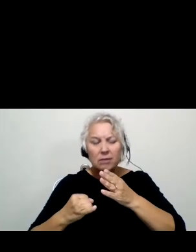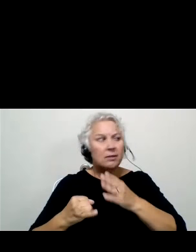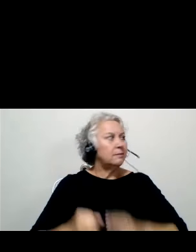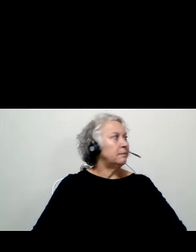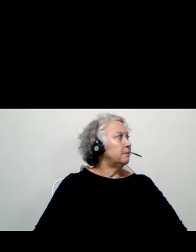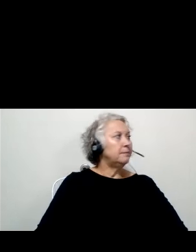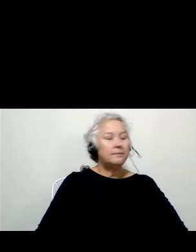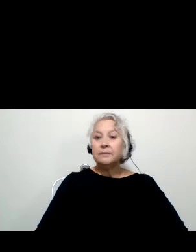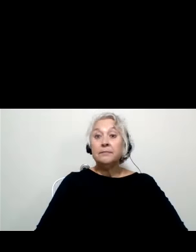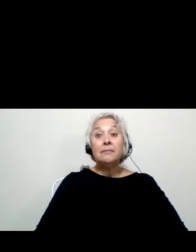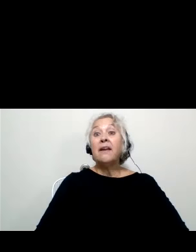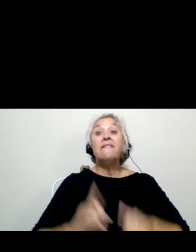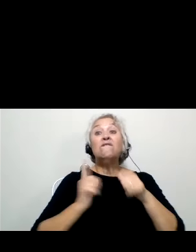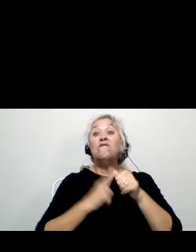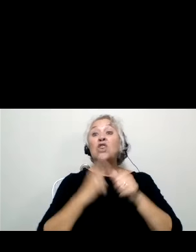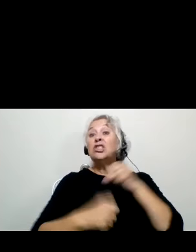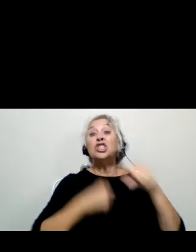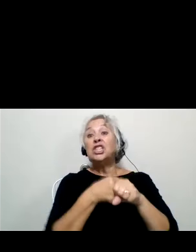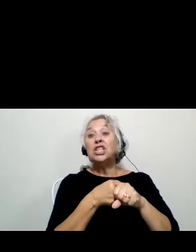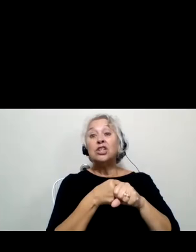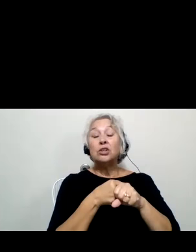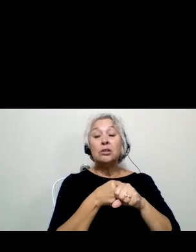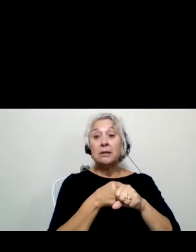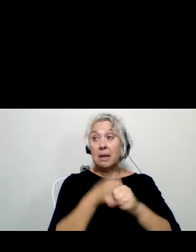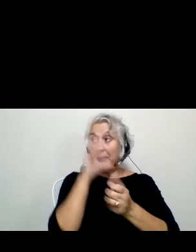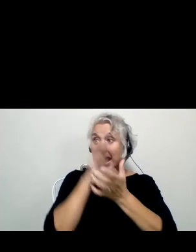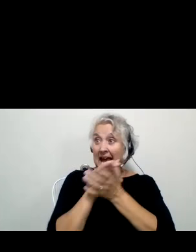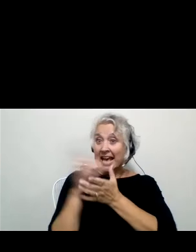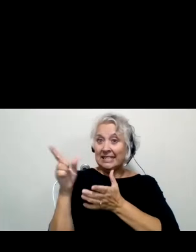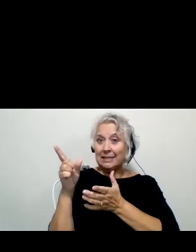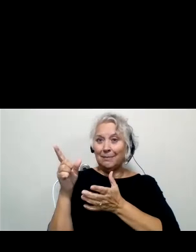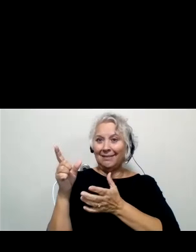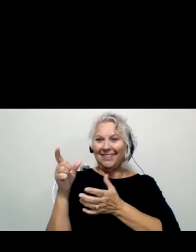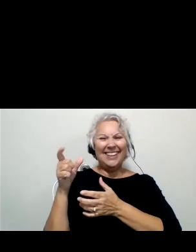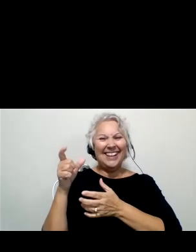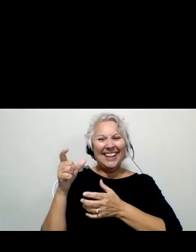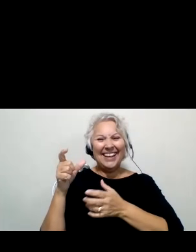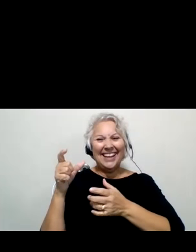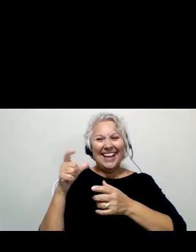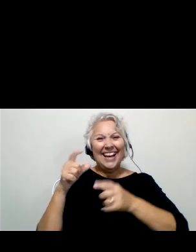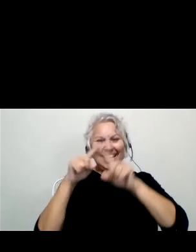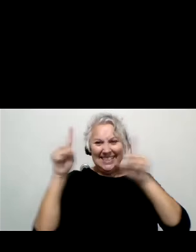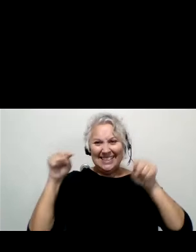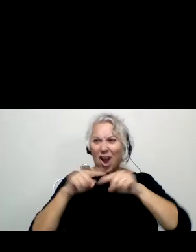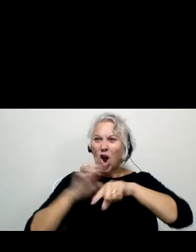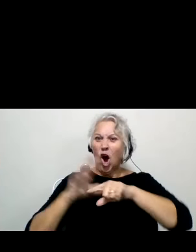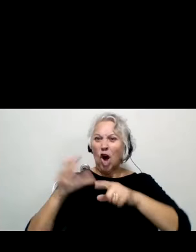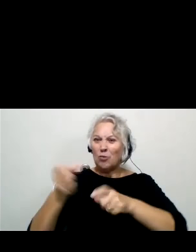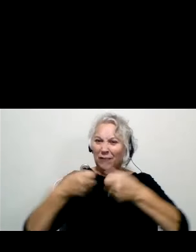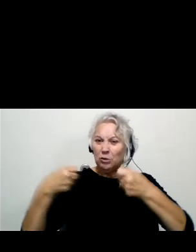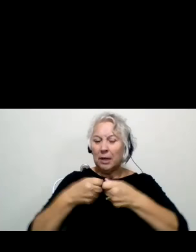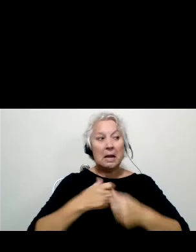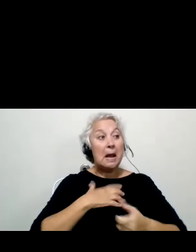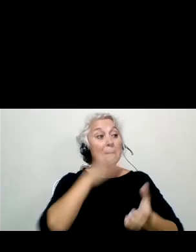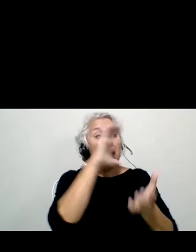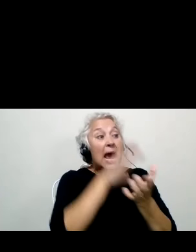And so for the first year, my husband hung a sign on our refrigerator that said, my husband's